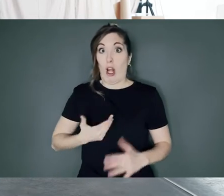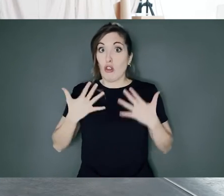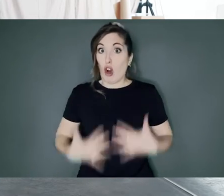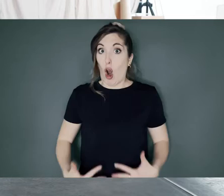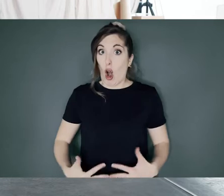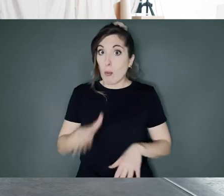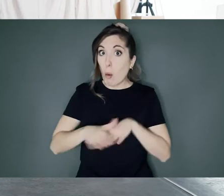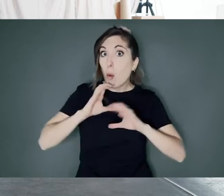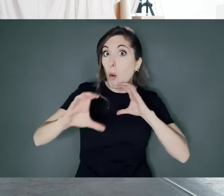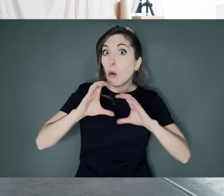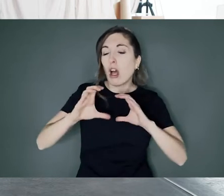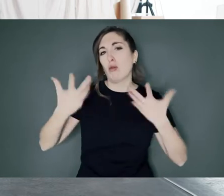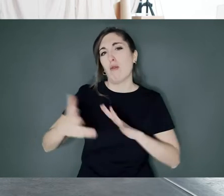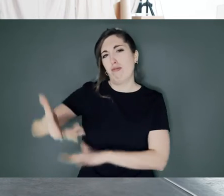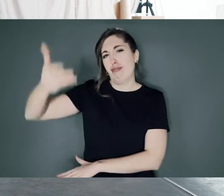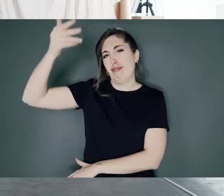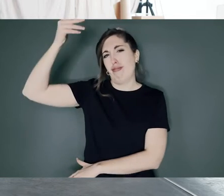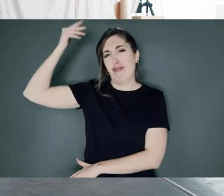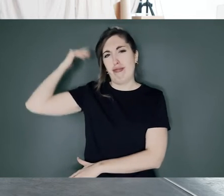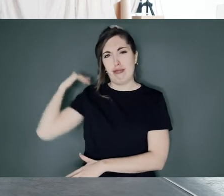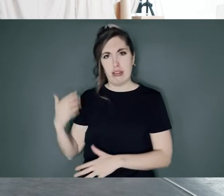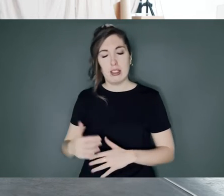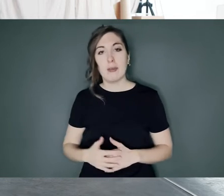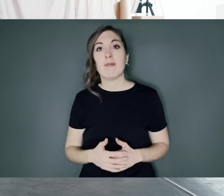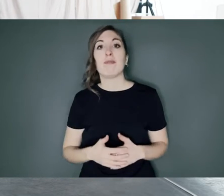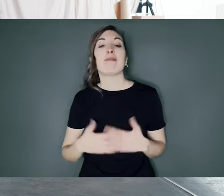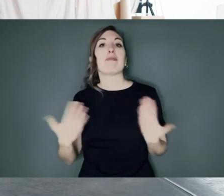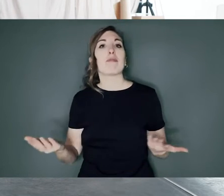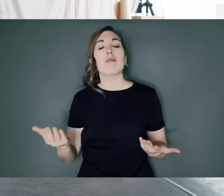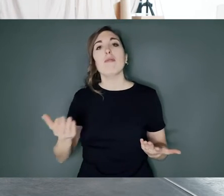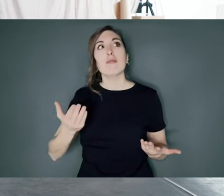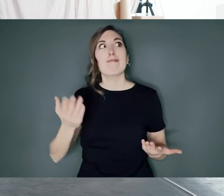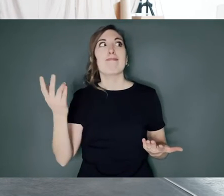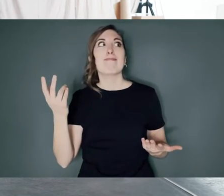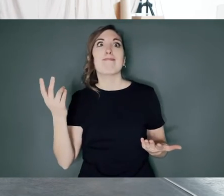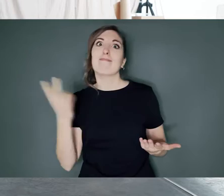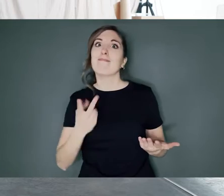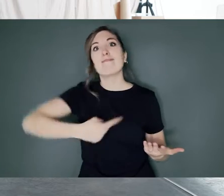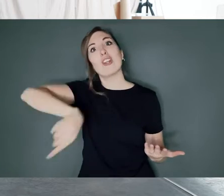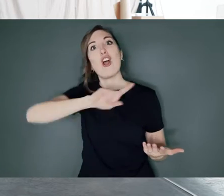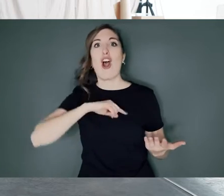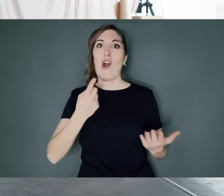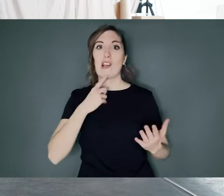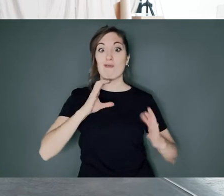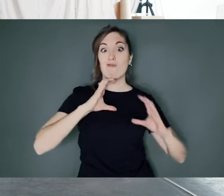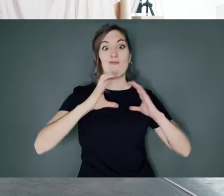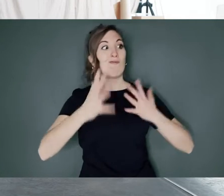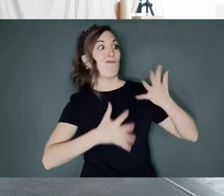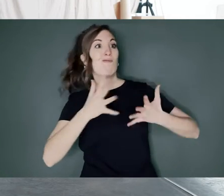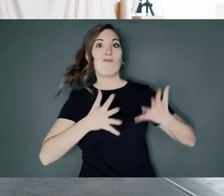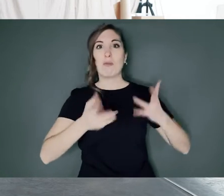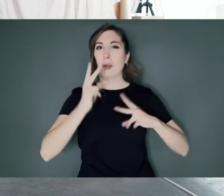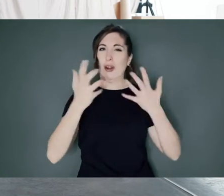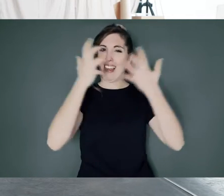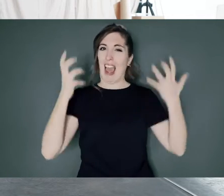Of course, communicating through a body language is the primary thing, but we're a bit more,